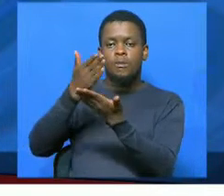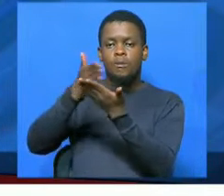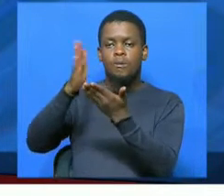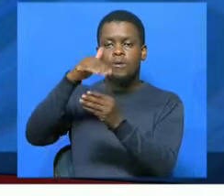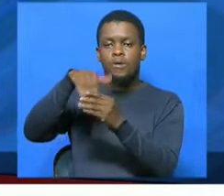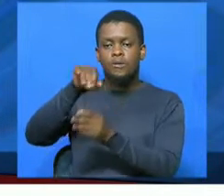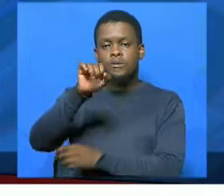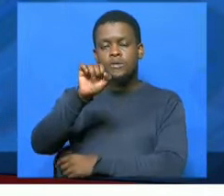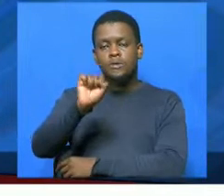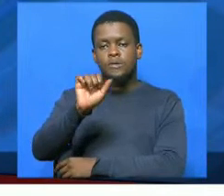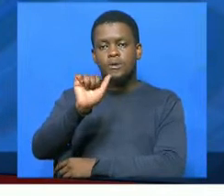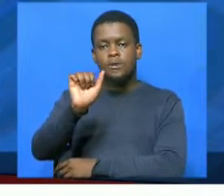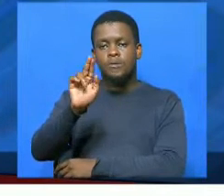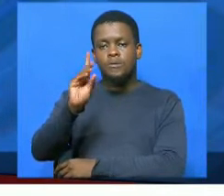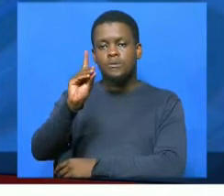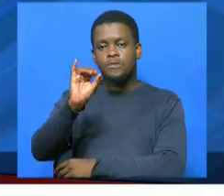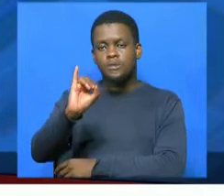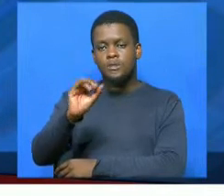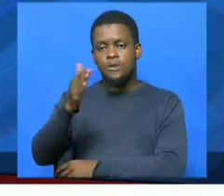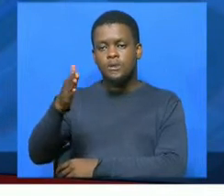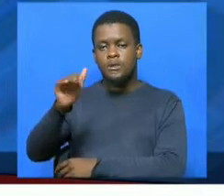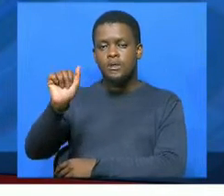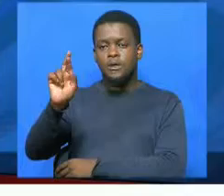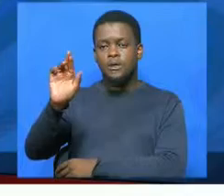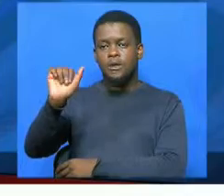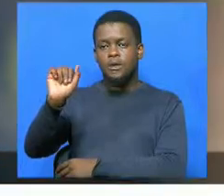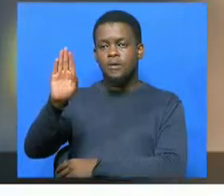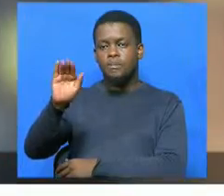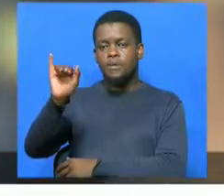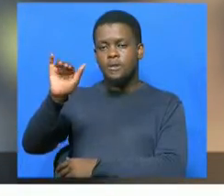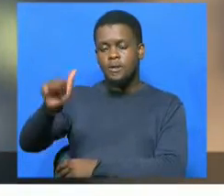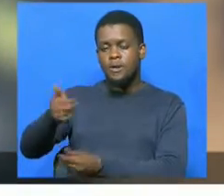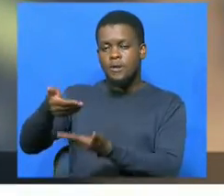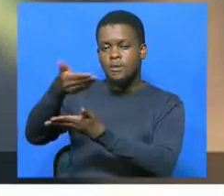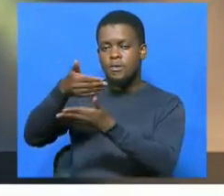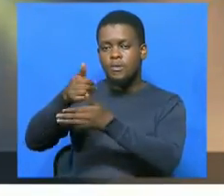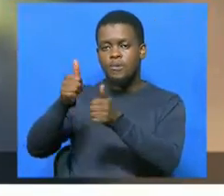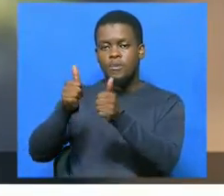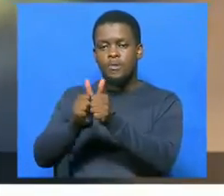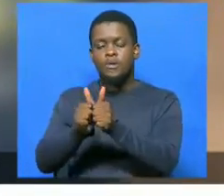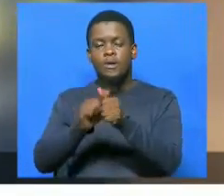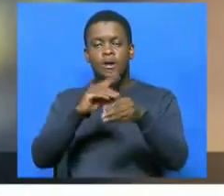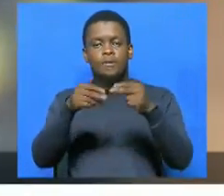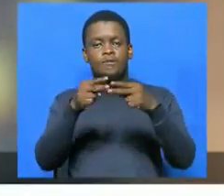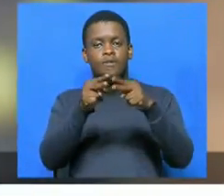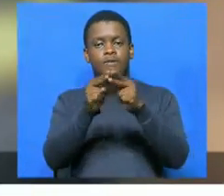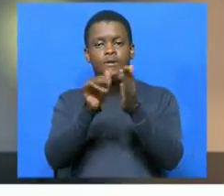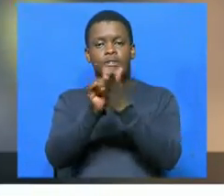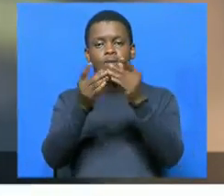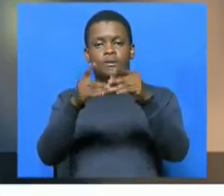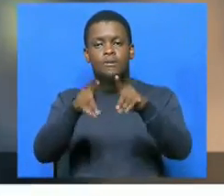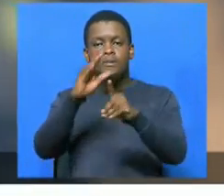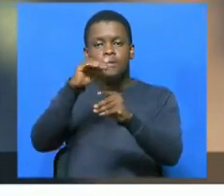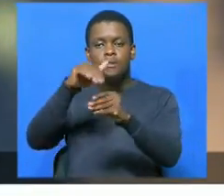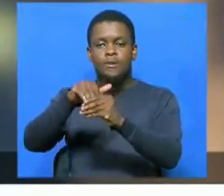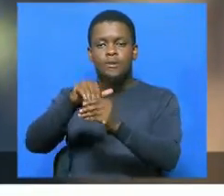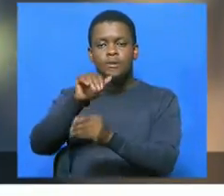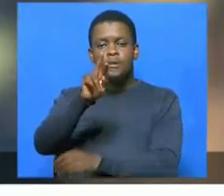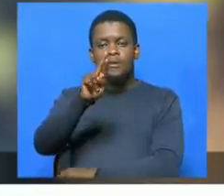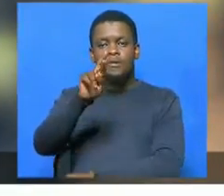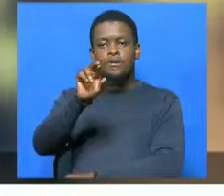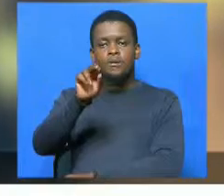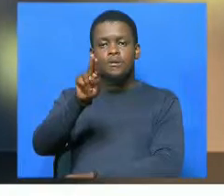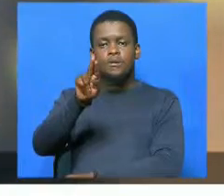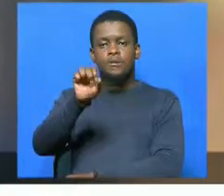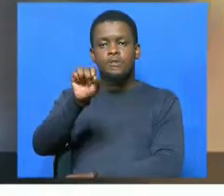Arabia to start talks aimed at ending the war between Russia and Ukraine. Reportedly, the talks would take place on Tuesday